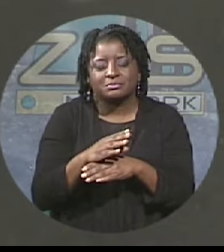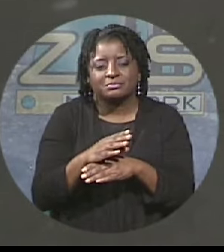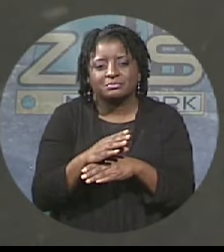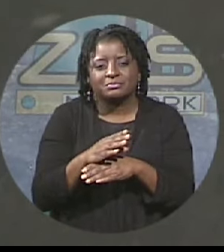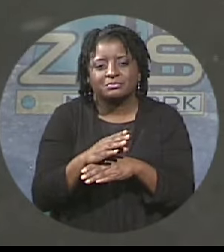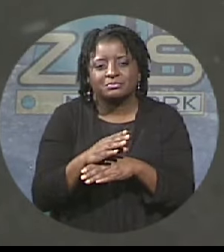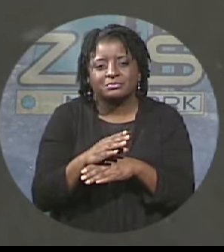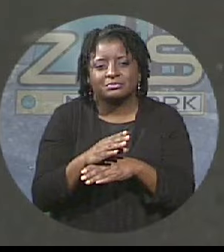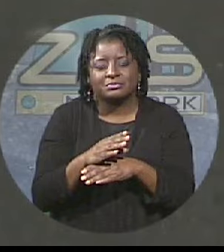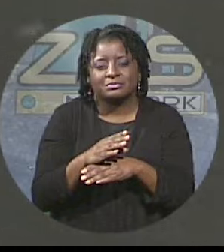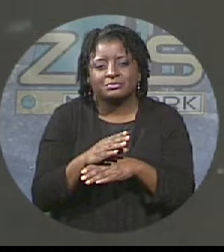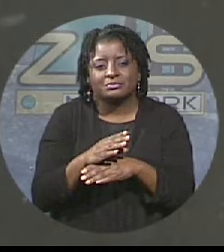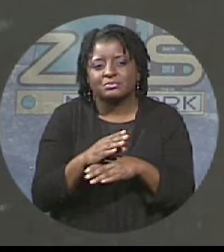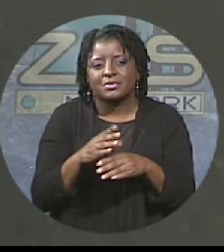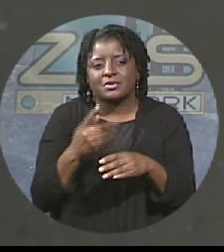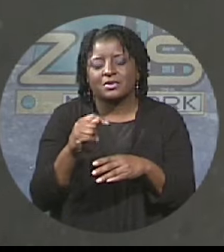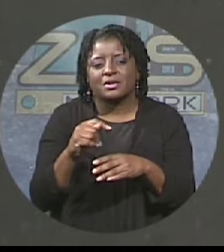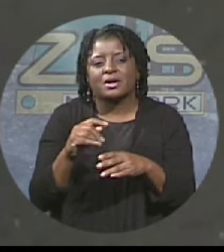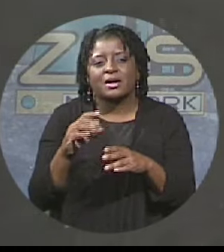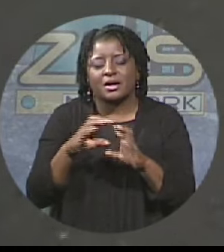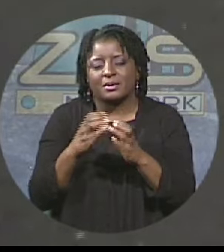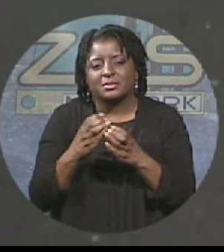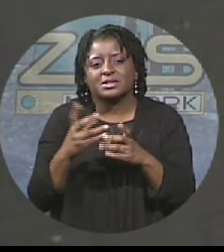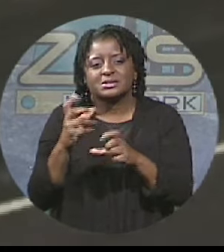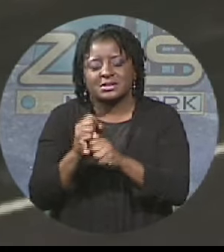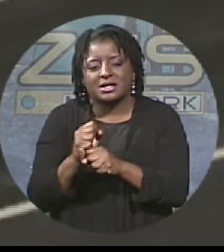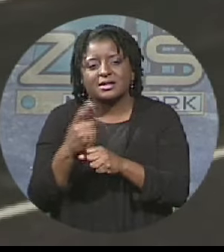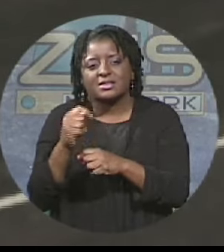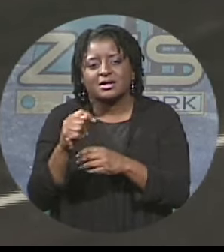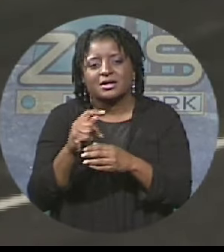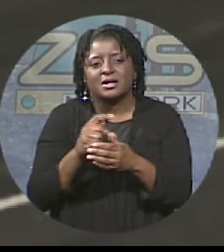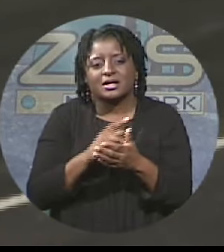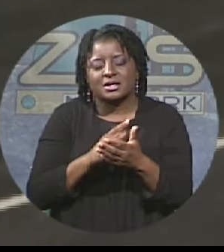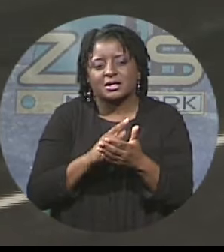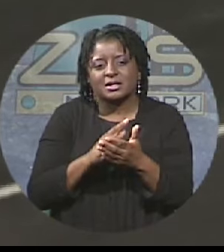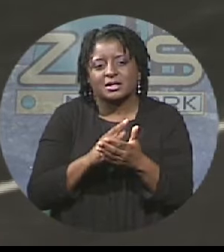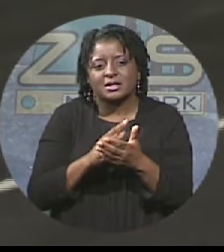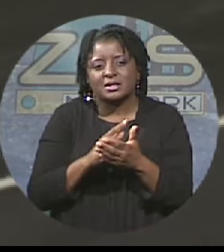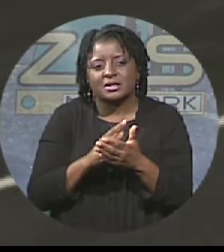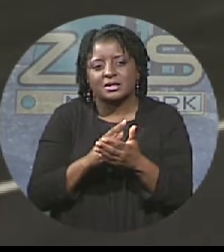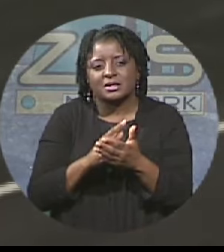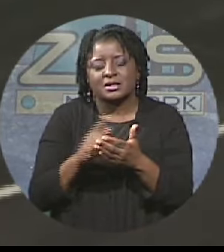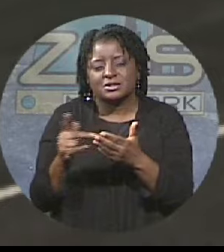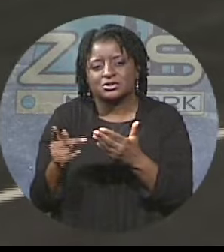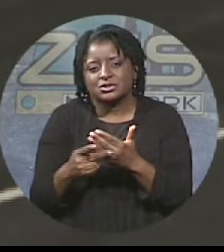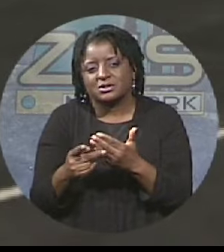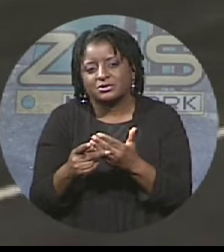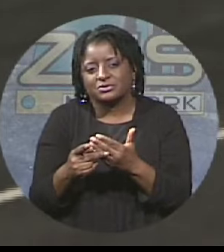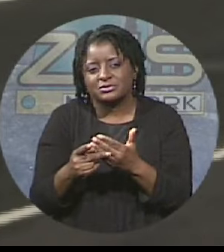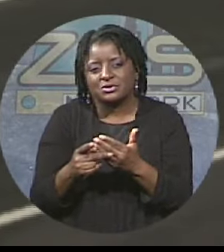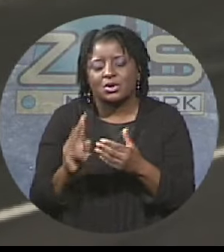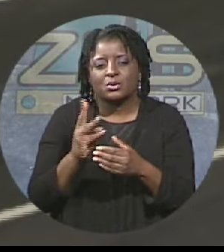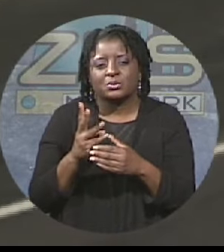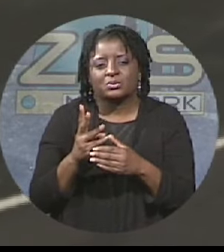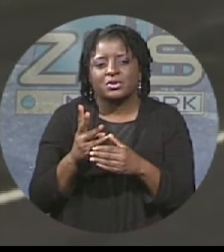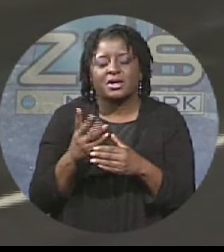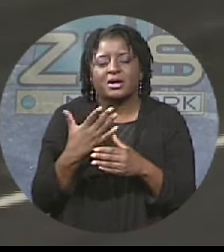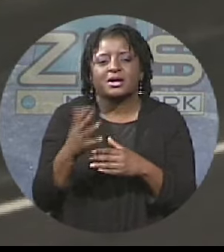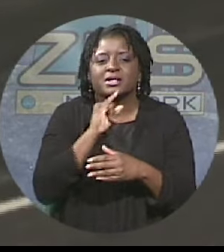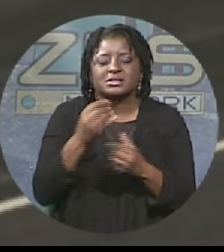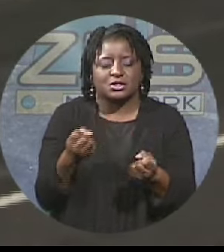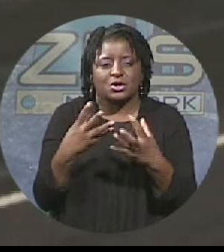I'm grateful that the company has taken the initiative, and I hope we can do that on a different level as well, because there's so much, I'm sure, that we can gain from the Bahamas, and